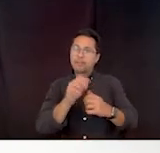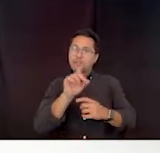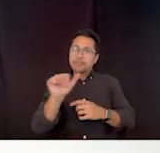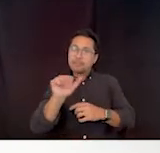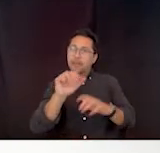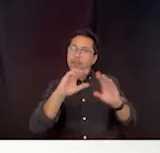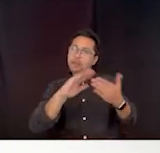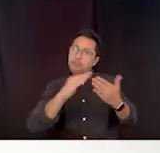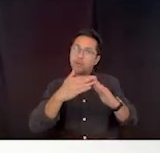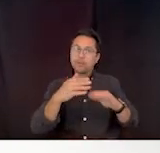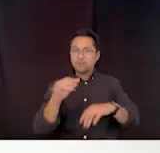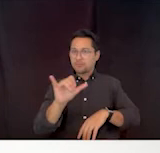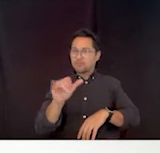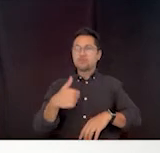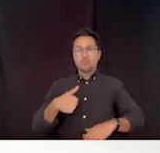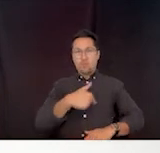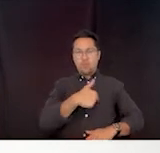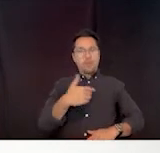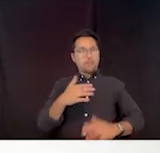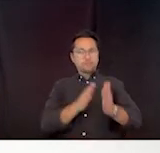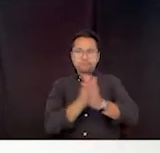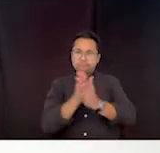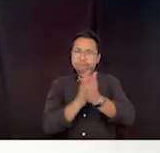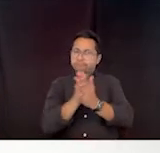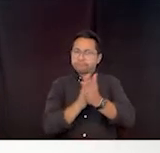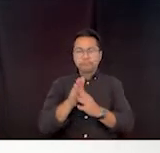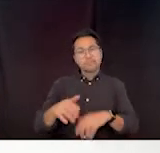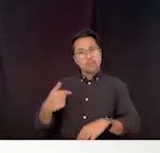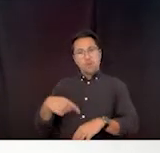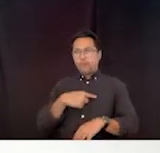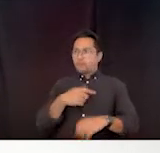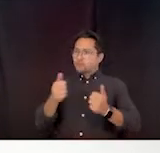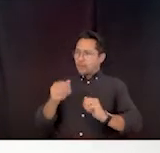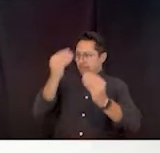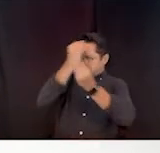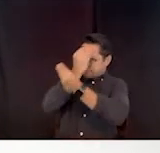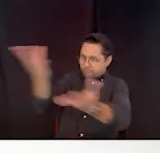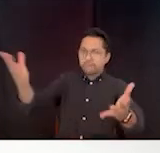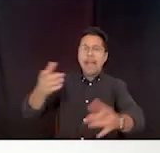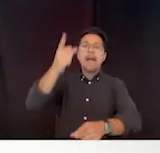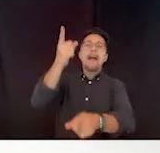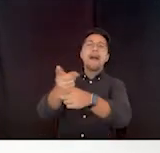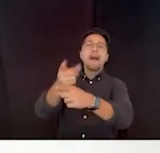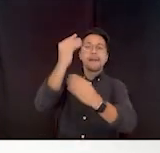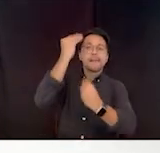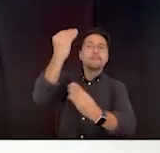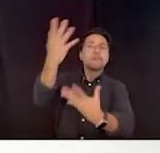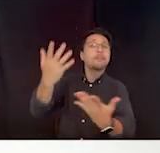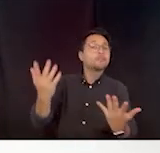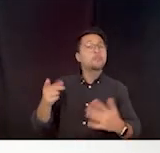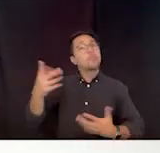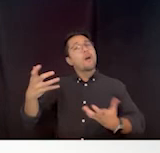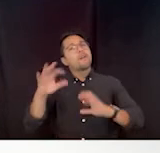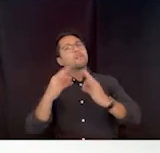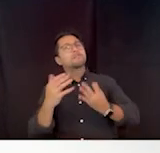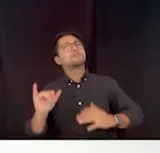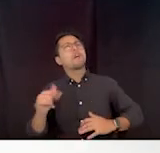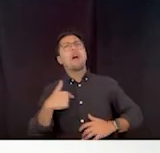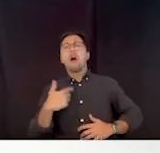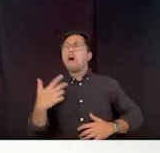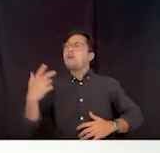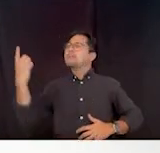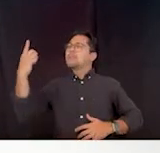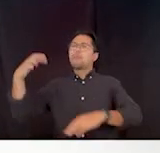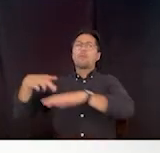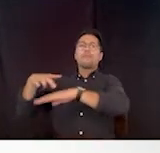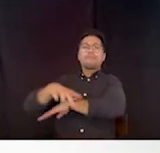And we are very passionate about what we do, and our whole goal is just dissemination of accurate information. We want families to say, like, hey, I was referred for this,